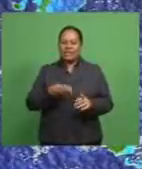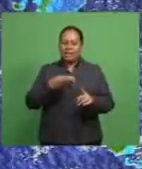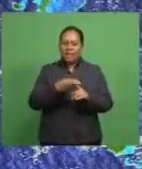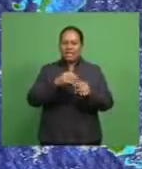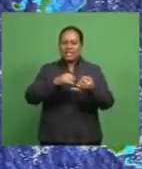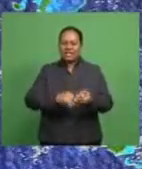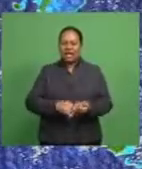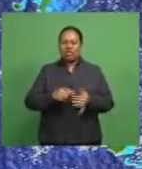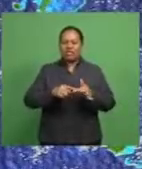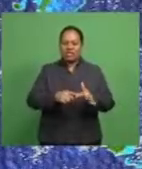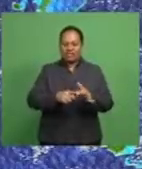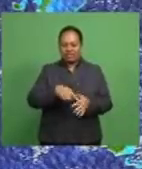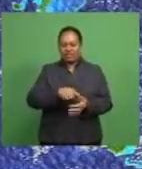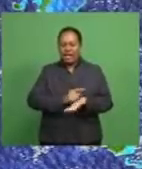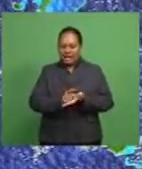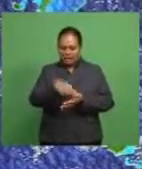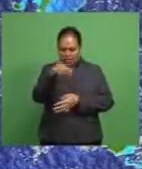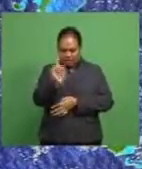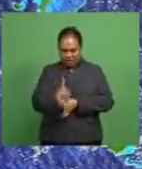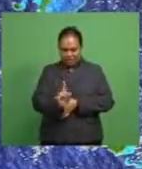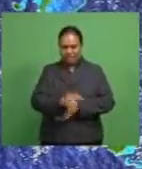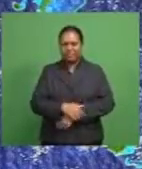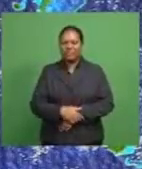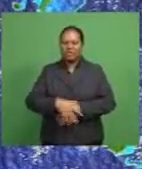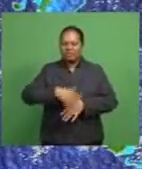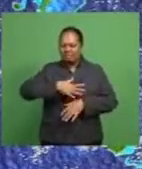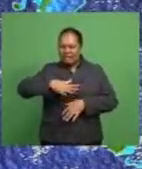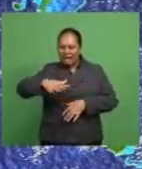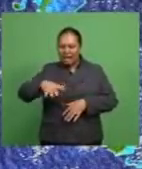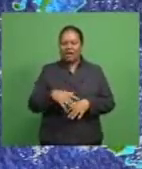southeast from later today and moderate to rough seas.